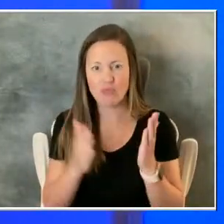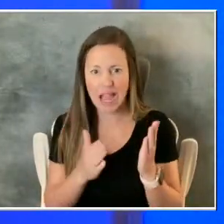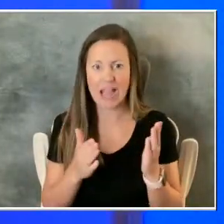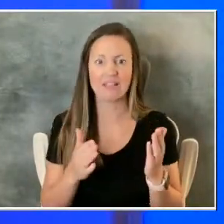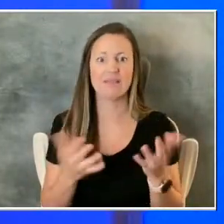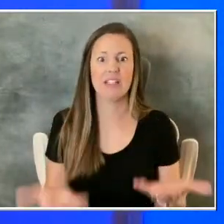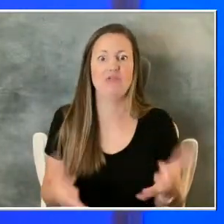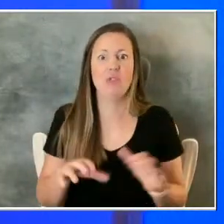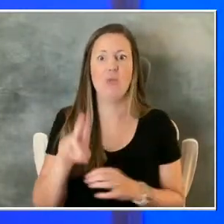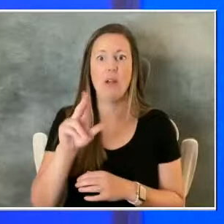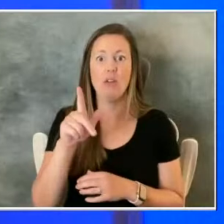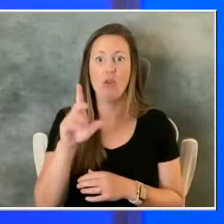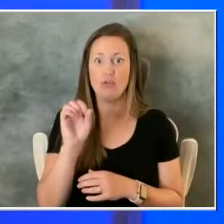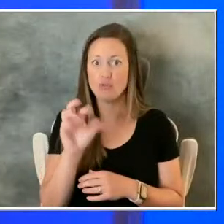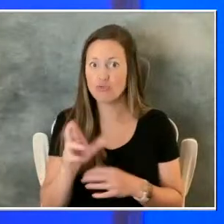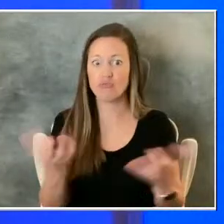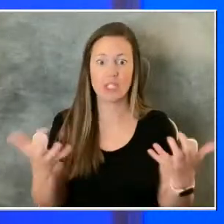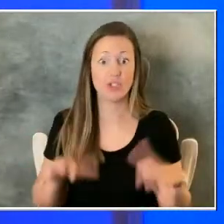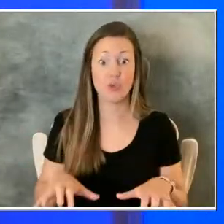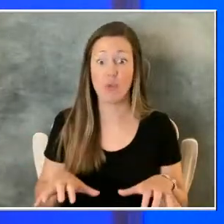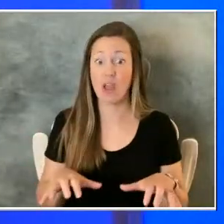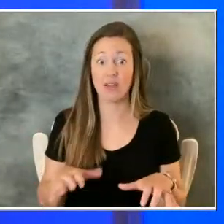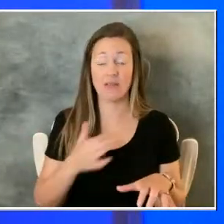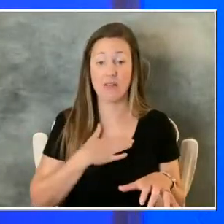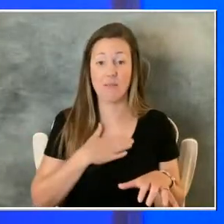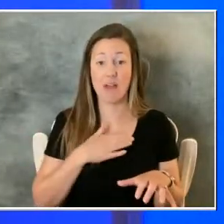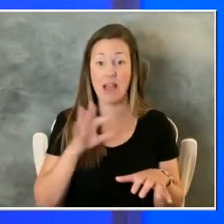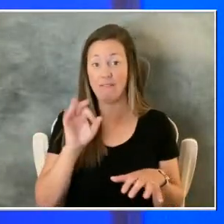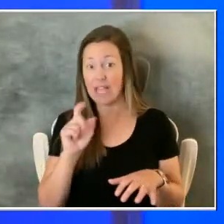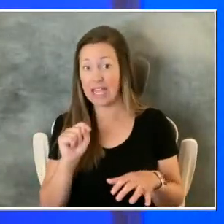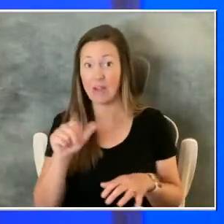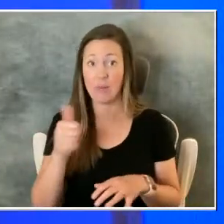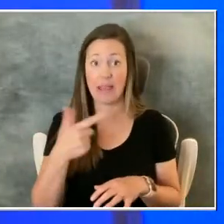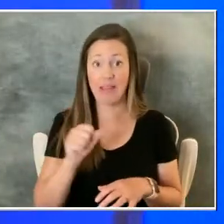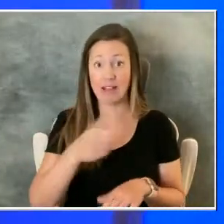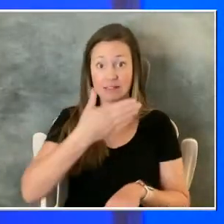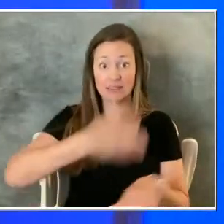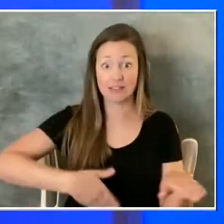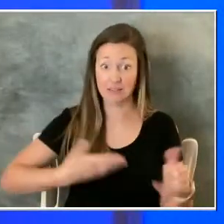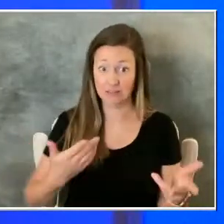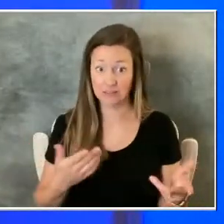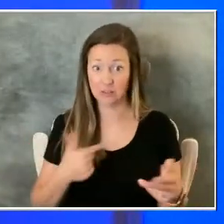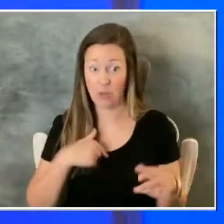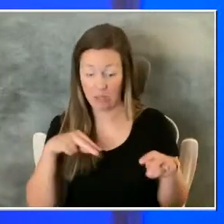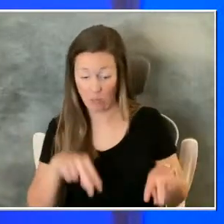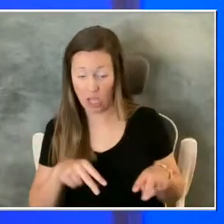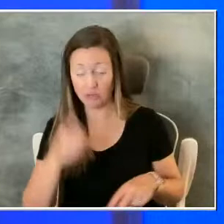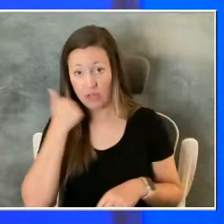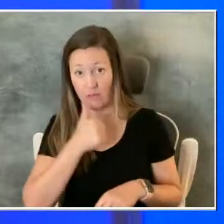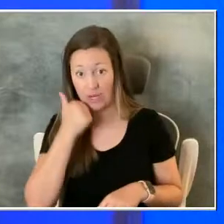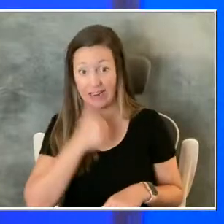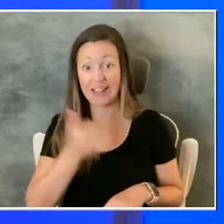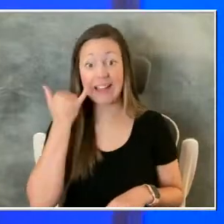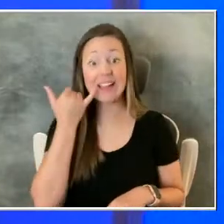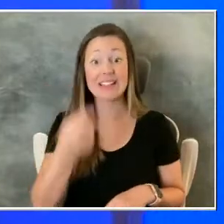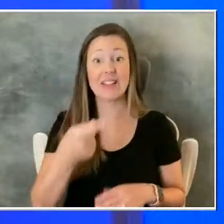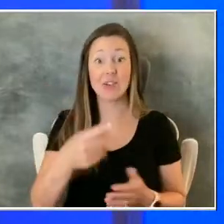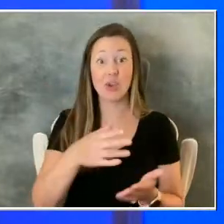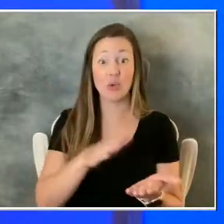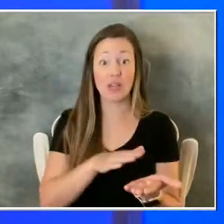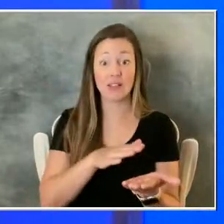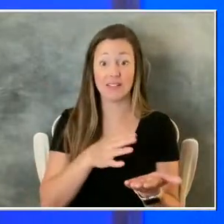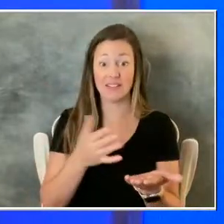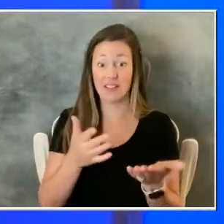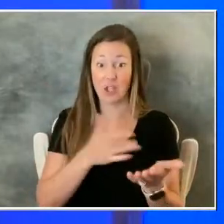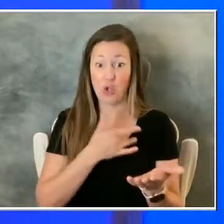Dr. Gordinova has warned me about. This is what you should watch for every day, because if you step on something, if you don't have feeling in the bottom of your feet, I do,